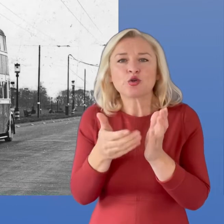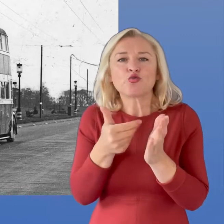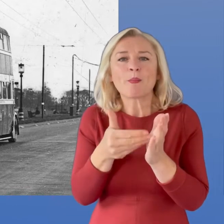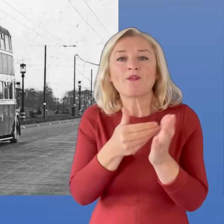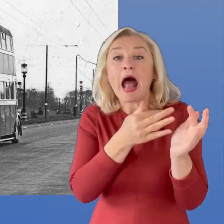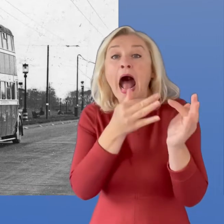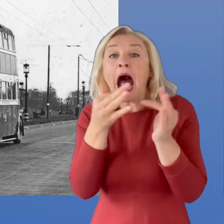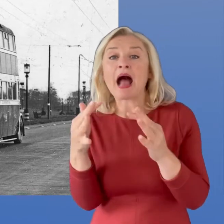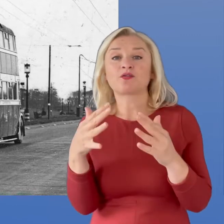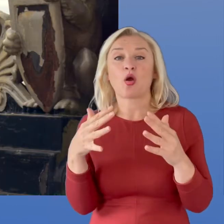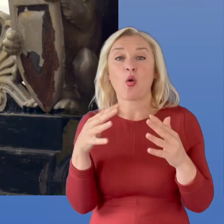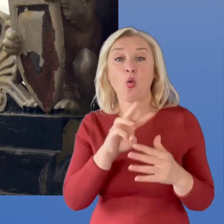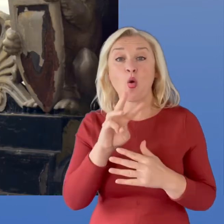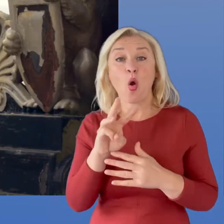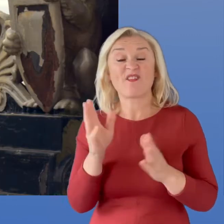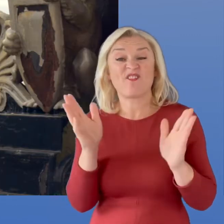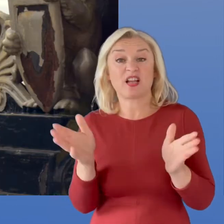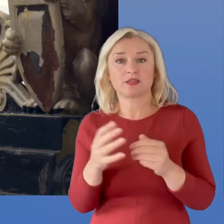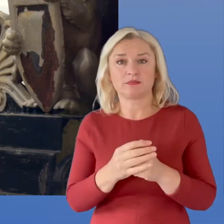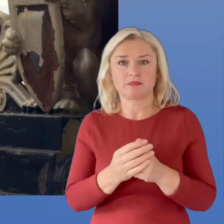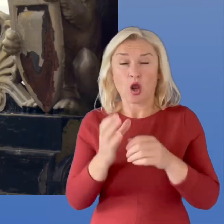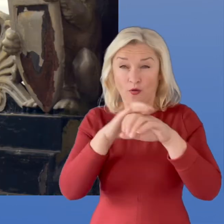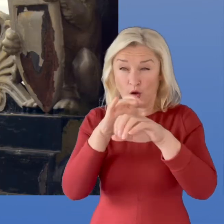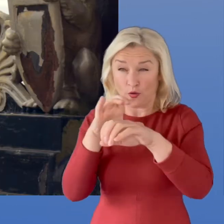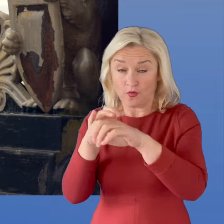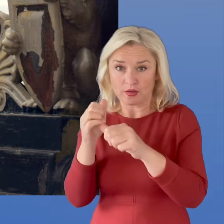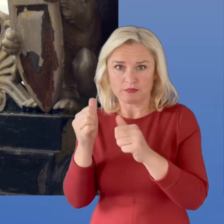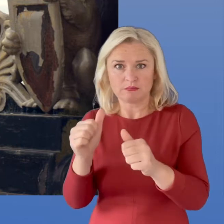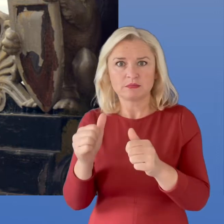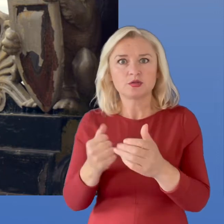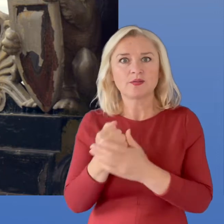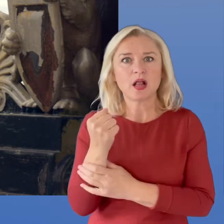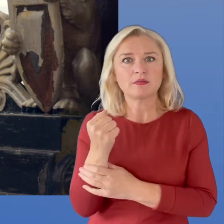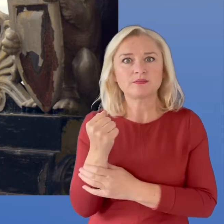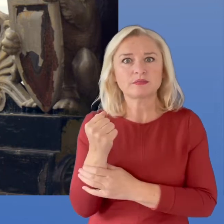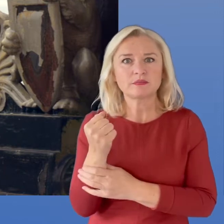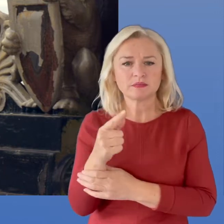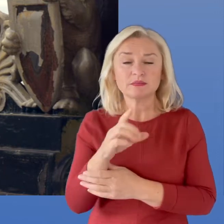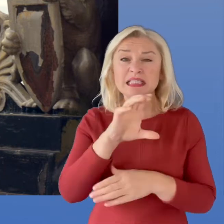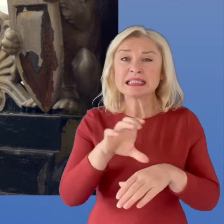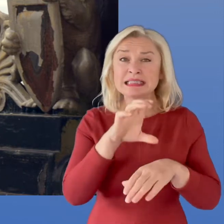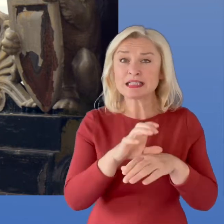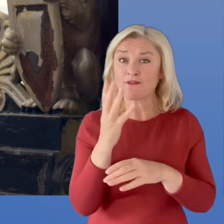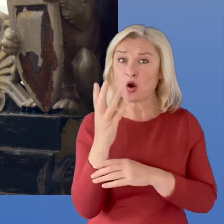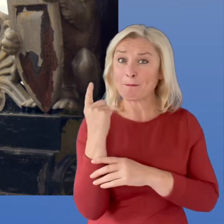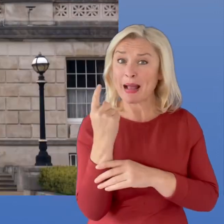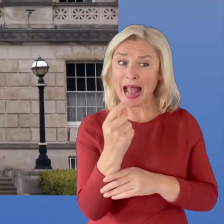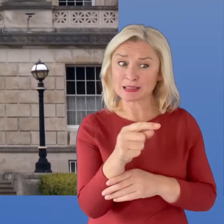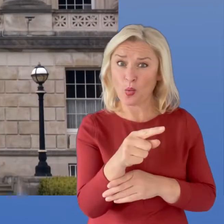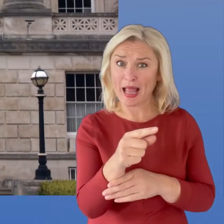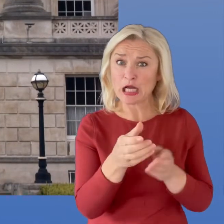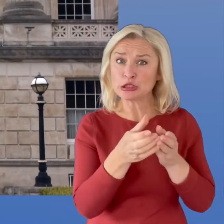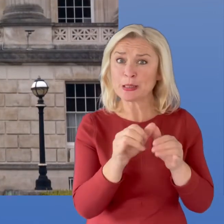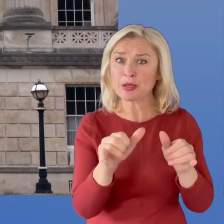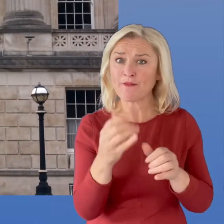war. The camouflage worked, and despite being only 4 miles away from the heavily bombed city centre and the shipyard, Parliament Buildings did